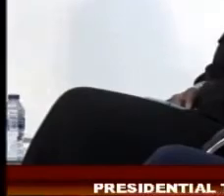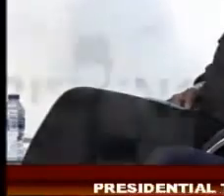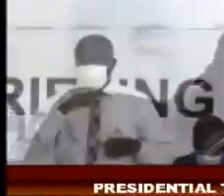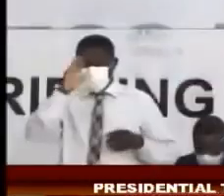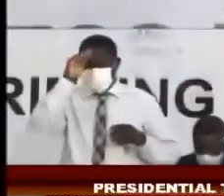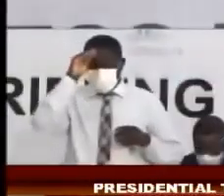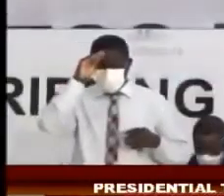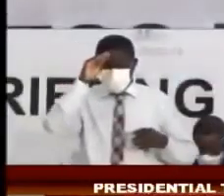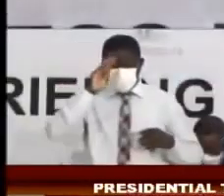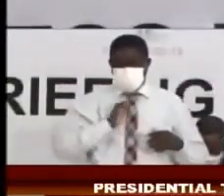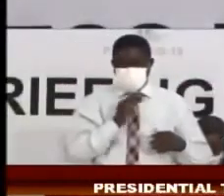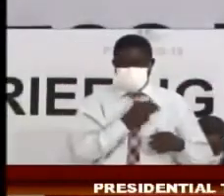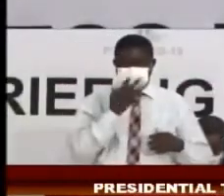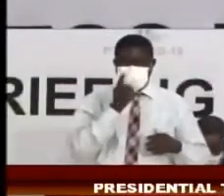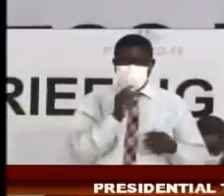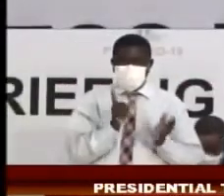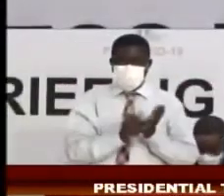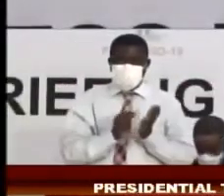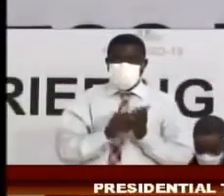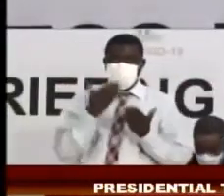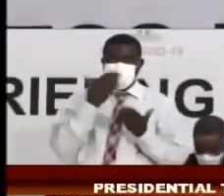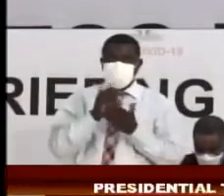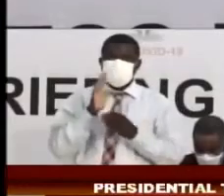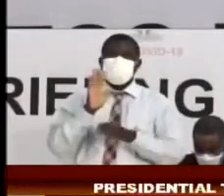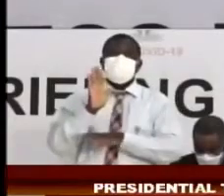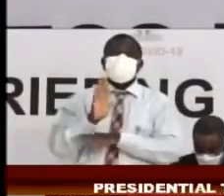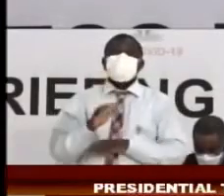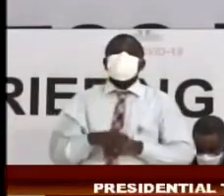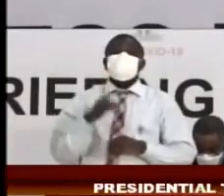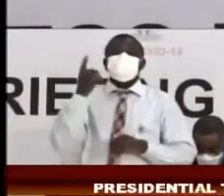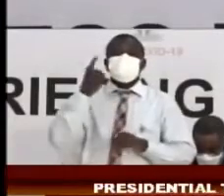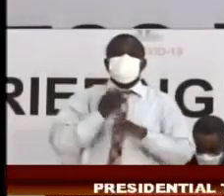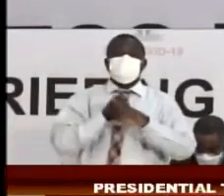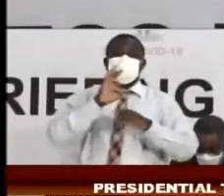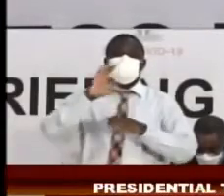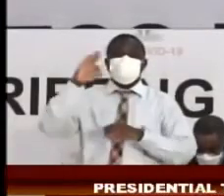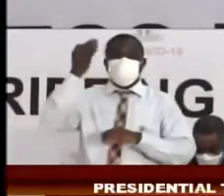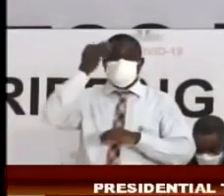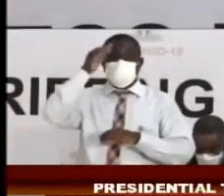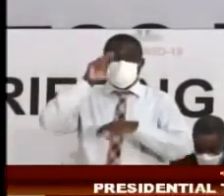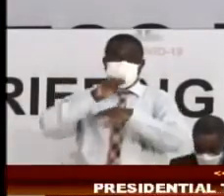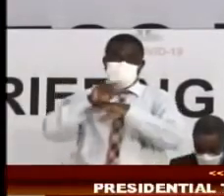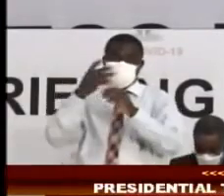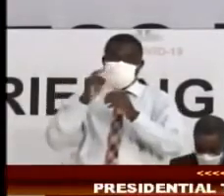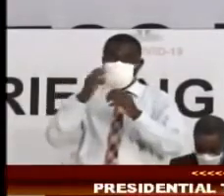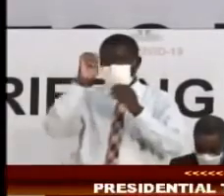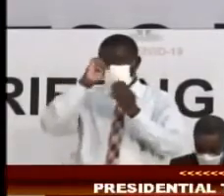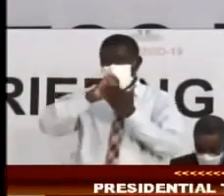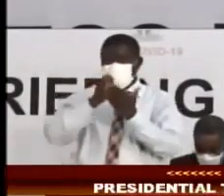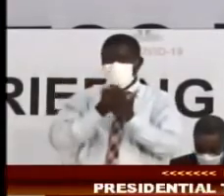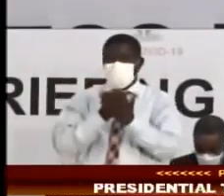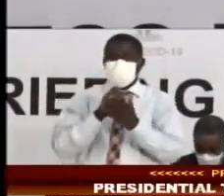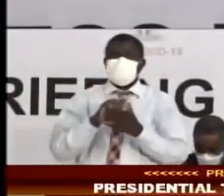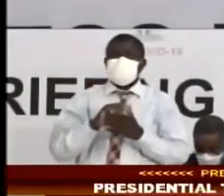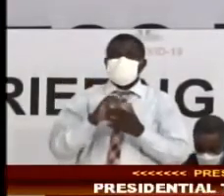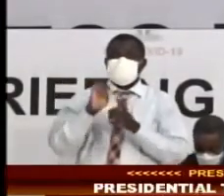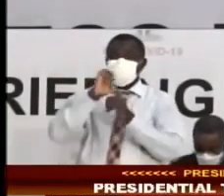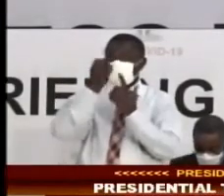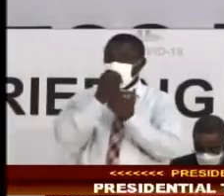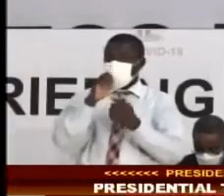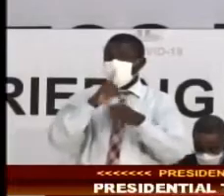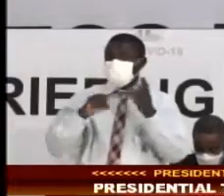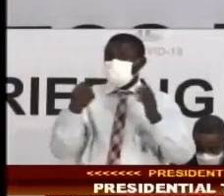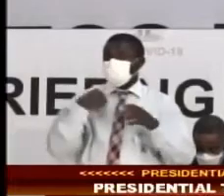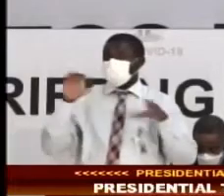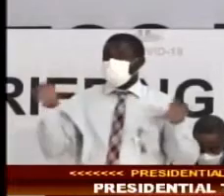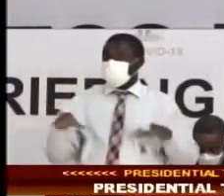afternoon. From the Federal Minister of Environment, what we have been doing and the exercises